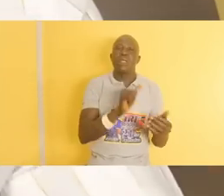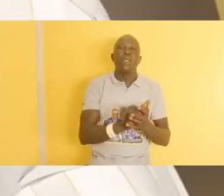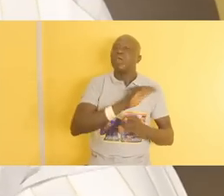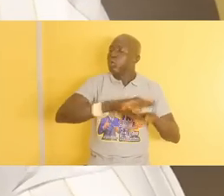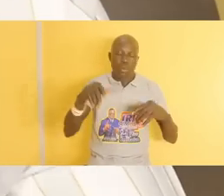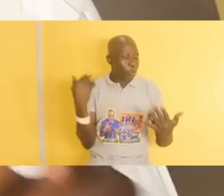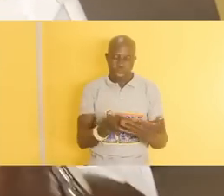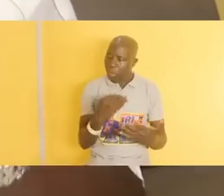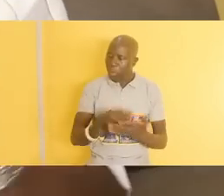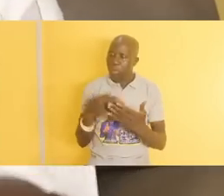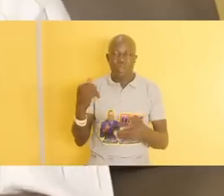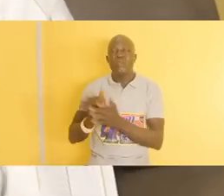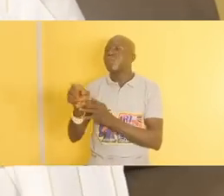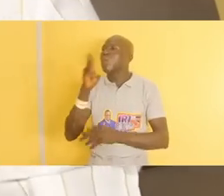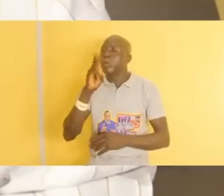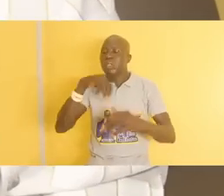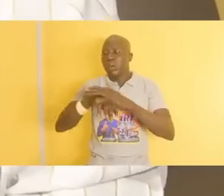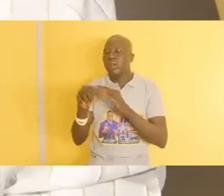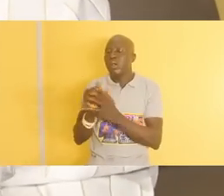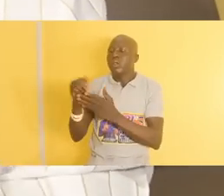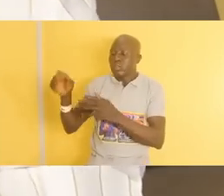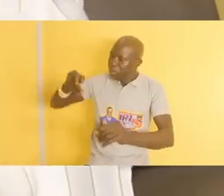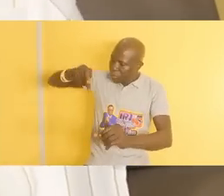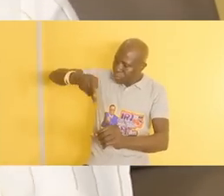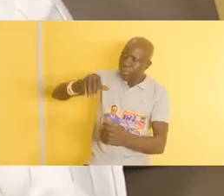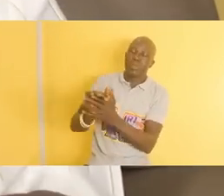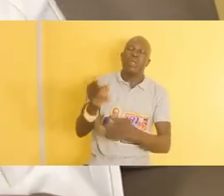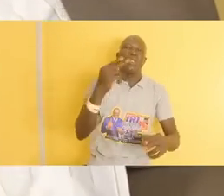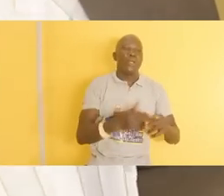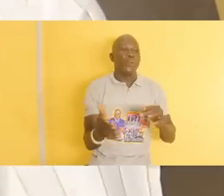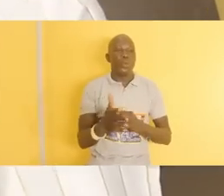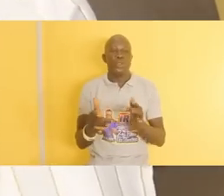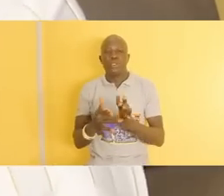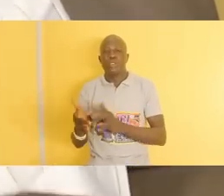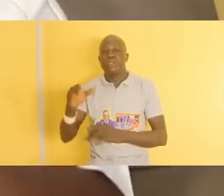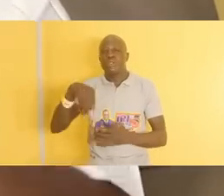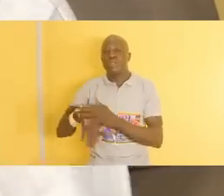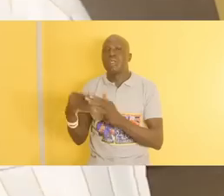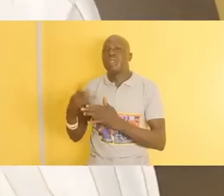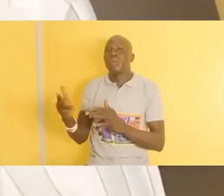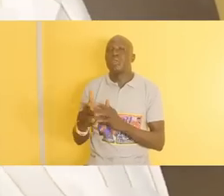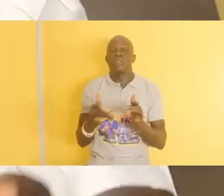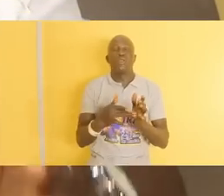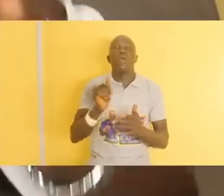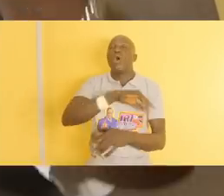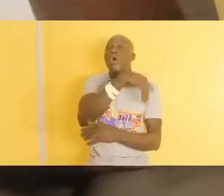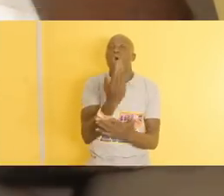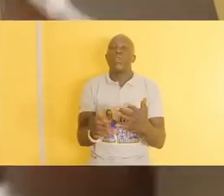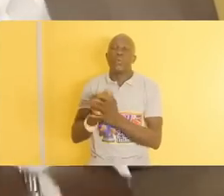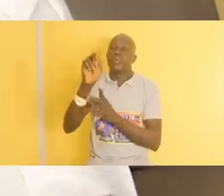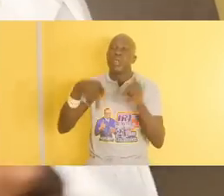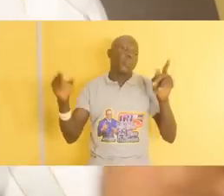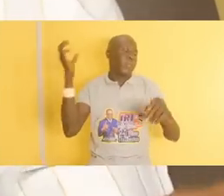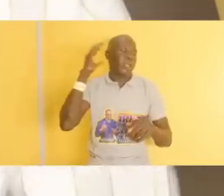the woman beside the water, in the name of Jesus. Ni garu beta bo gbe to gbo